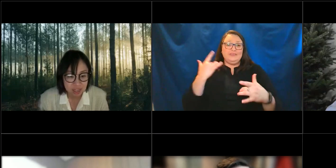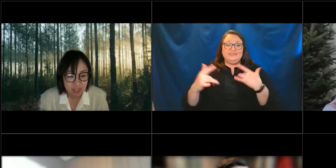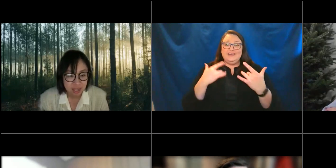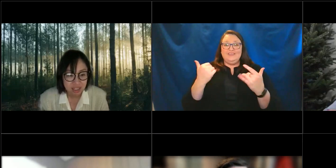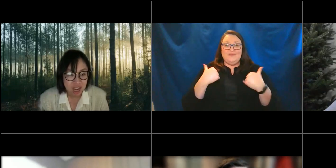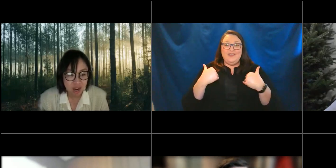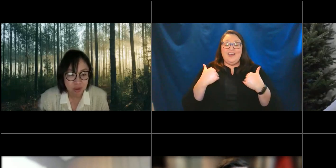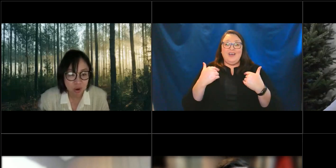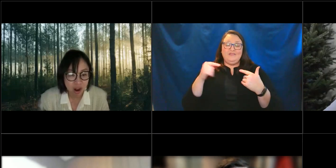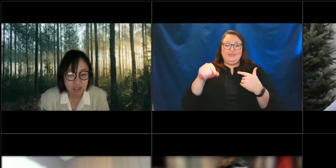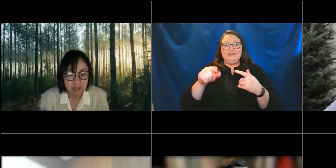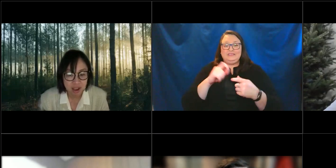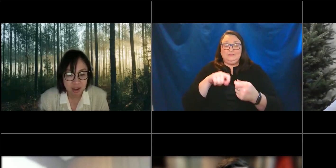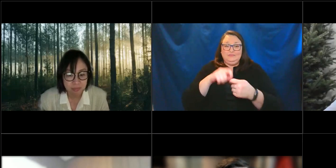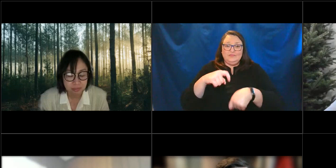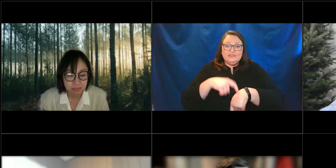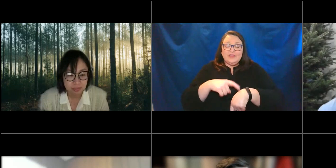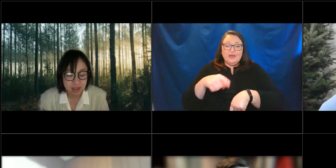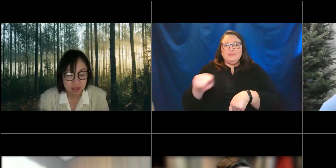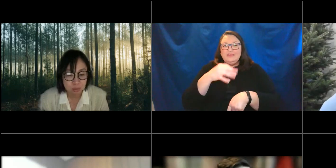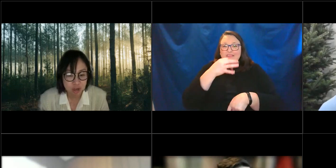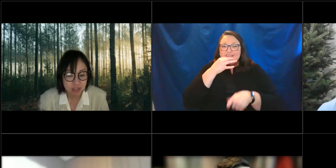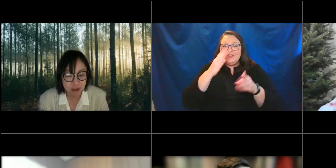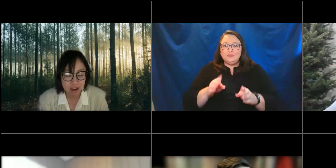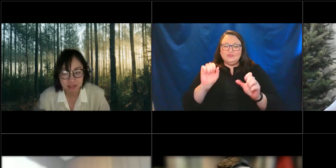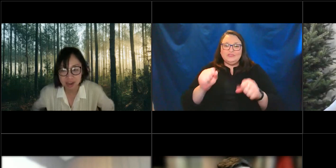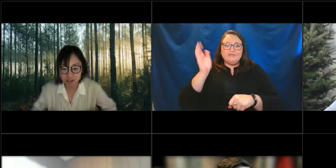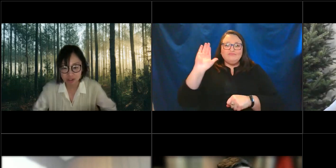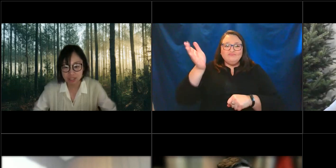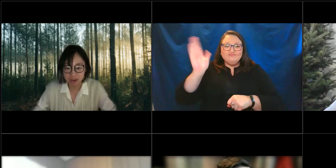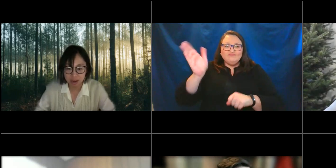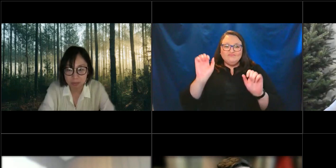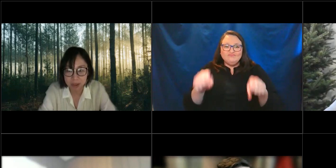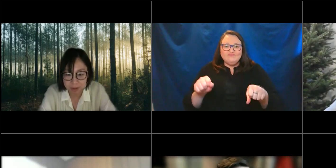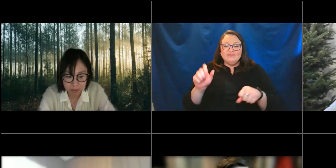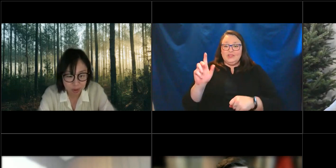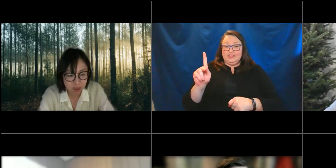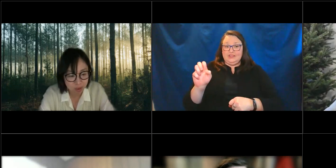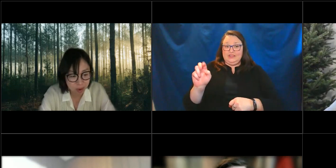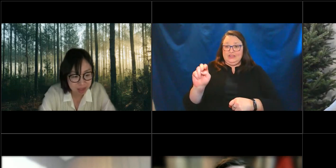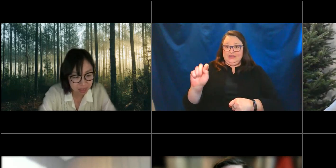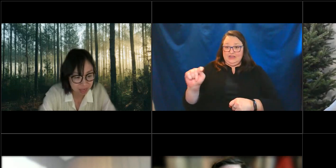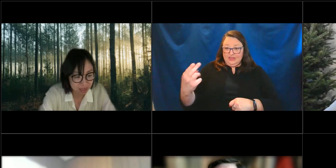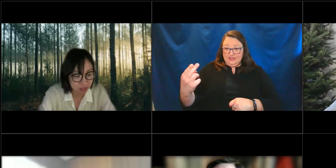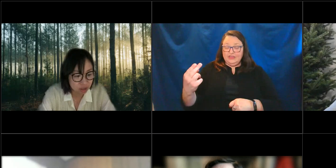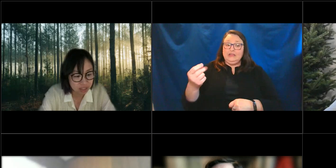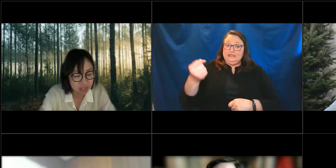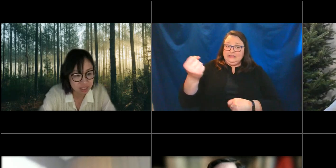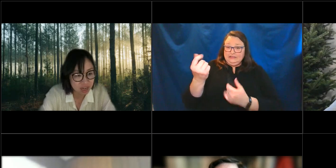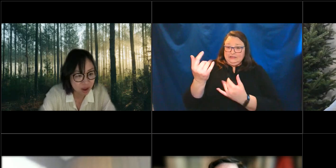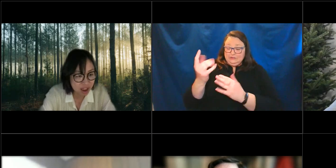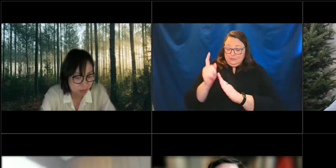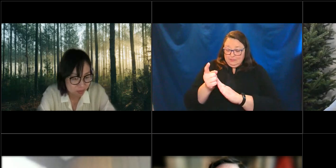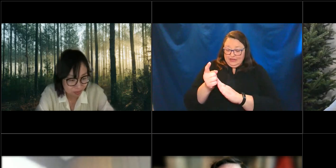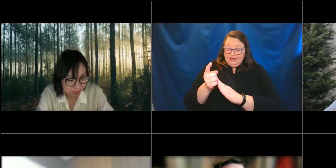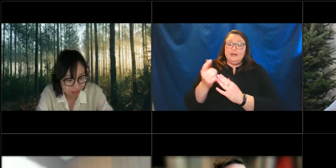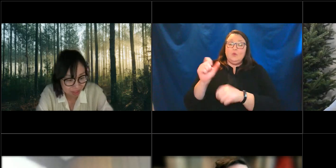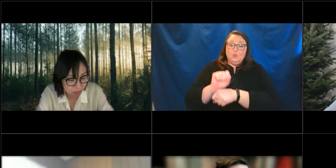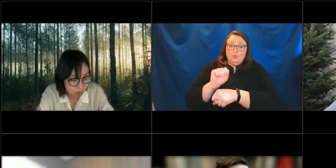to talk with you all. Kenneth, I'm working on getting your slide up, but give me 1 second. You guys can take it